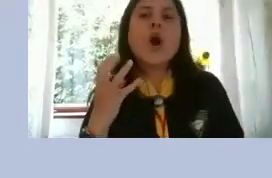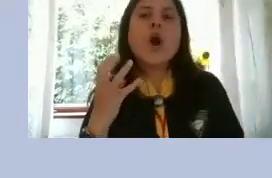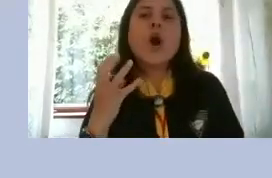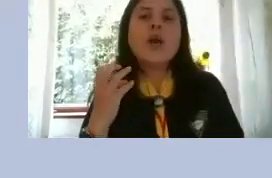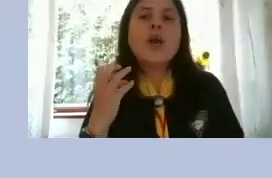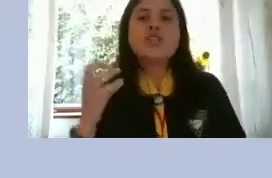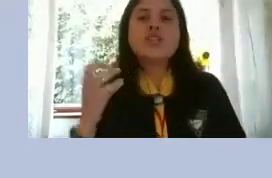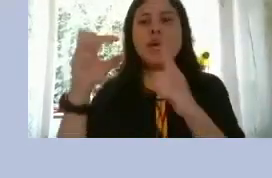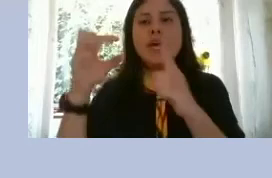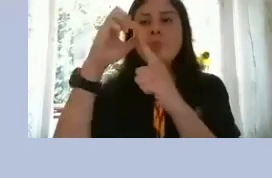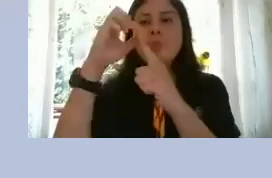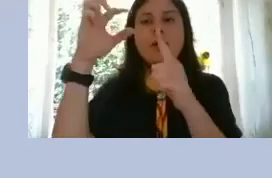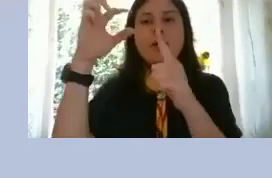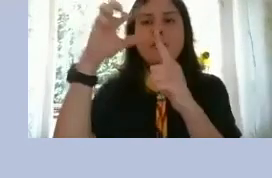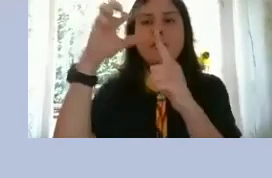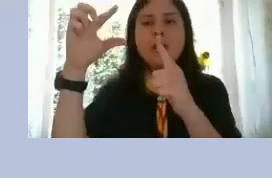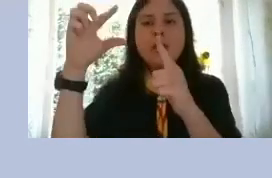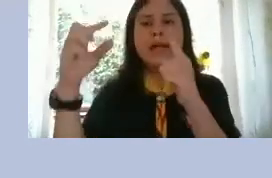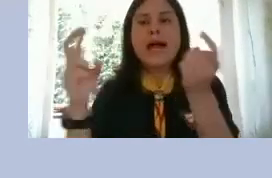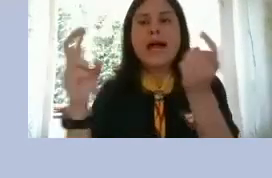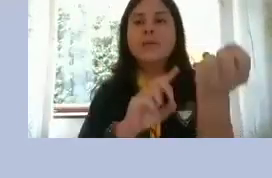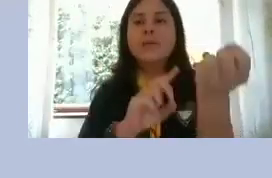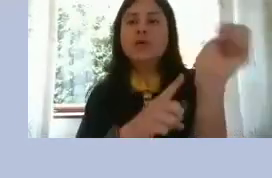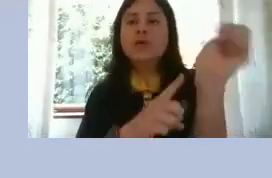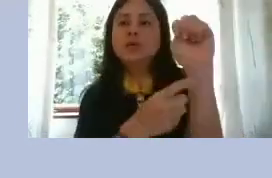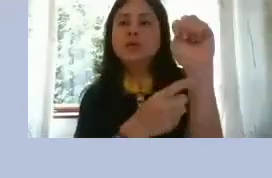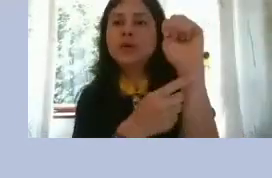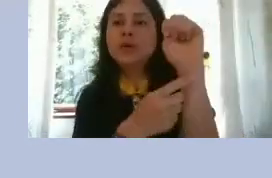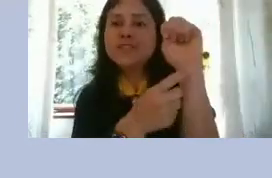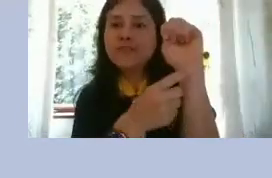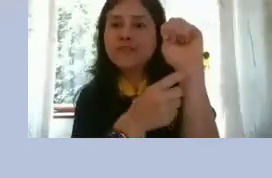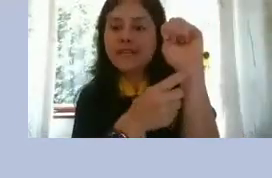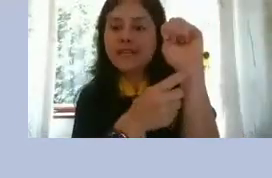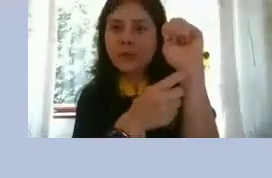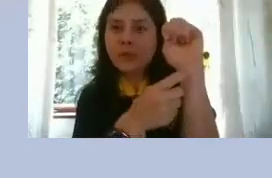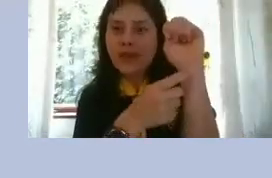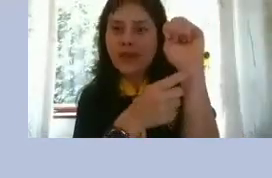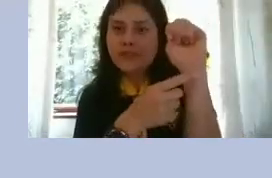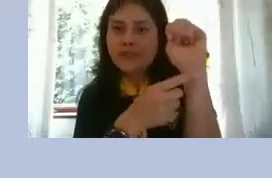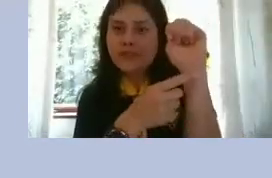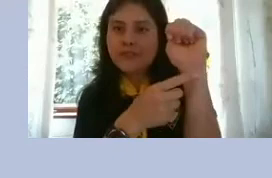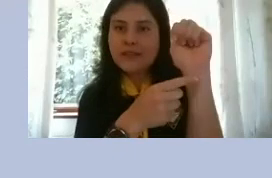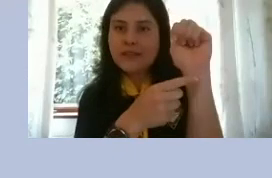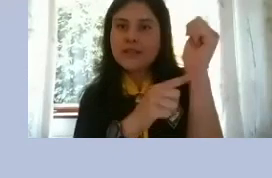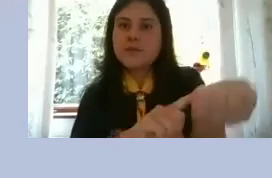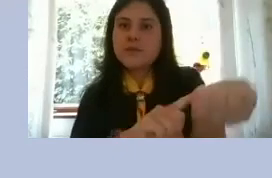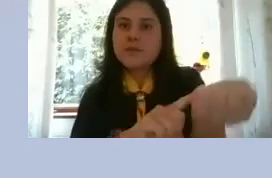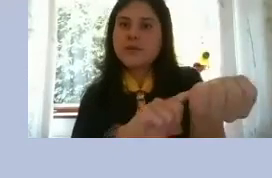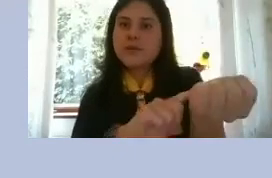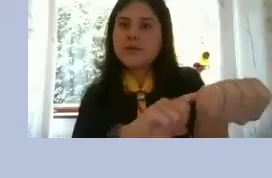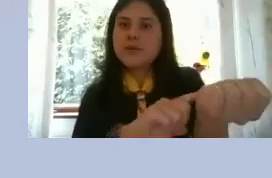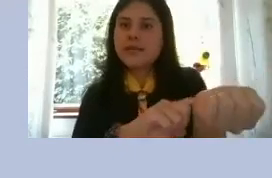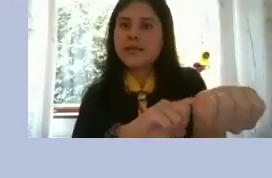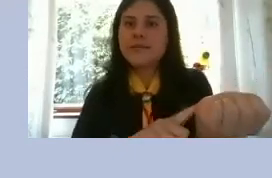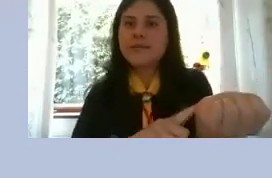here. Orange and purple and blue. Blue is for the veins that we have, yes? But you normally do